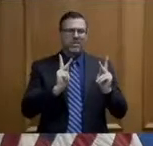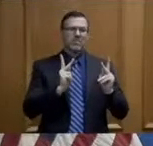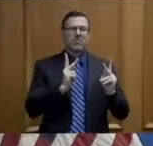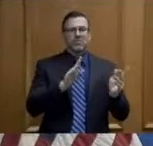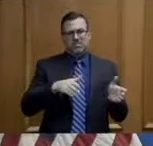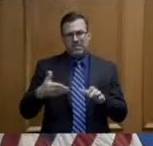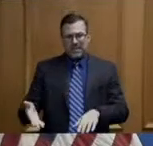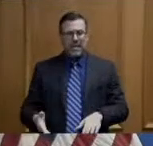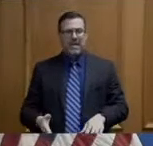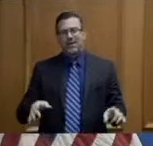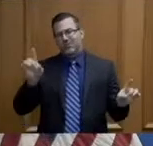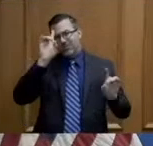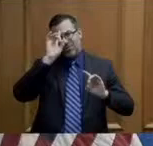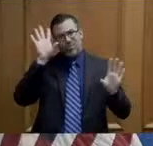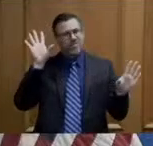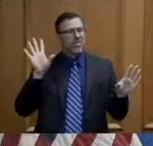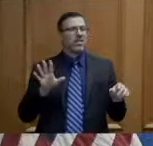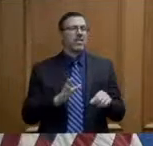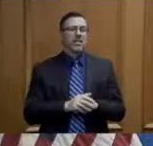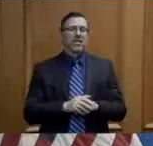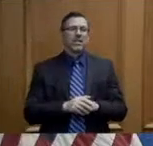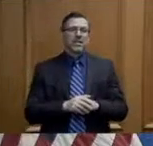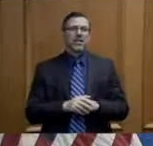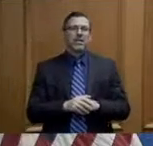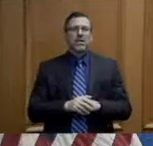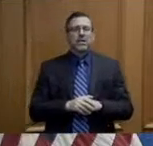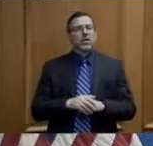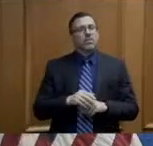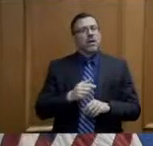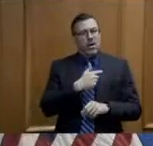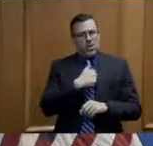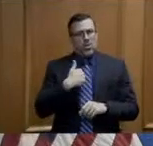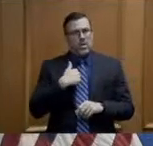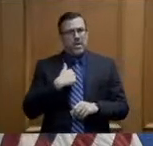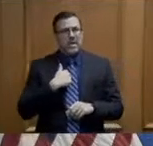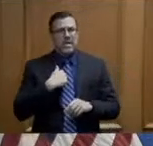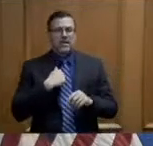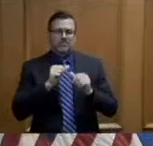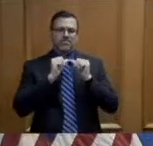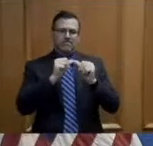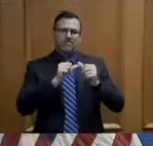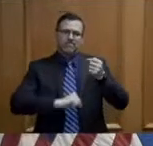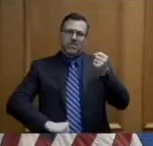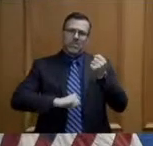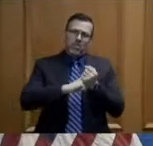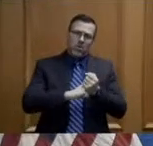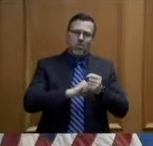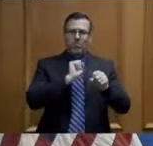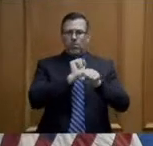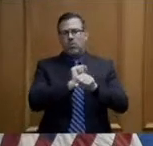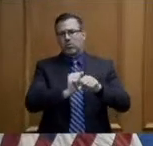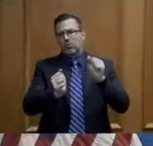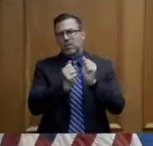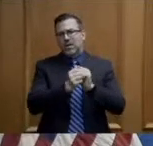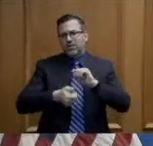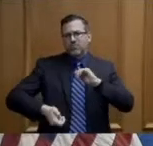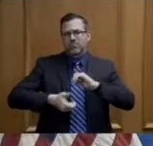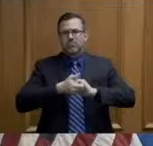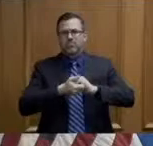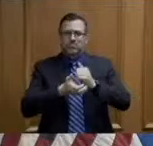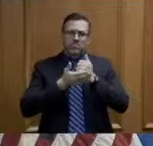but we not only stand behind you and will work with you in your cleanup and rebuilding